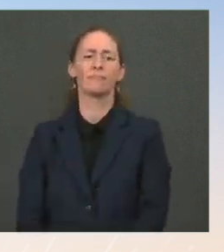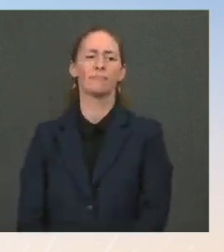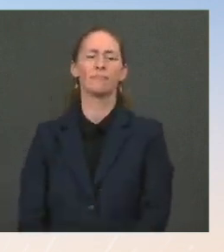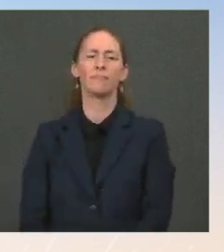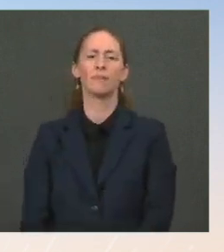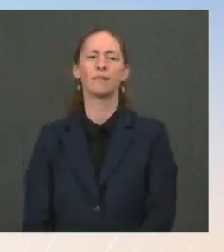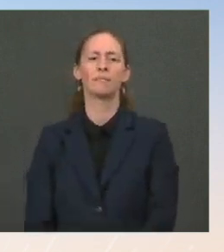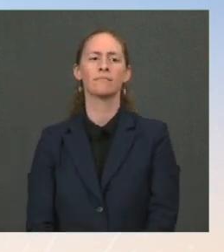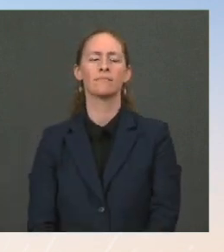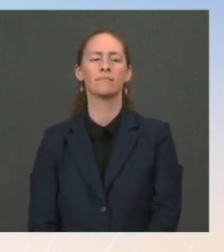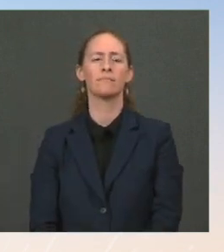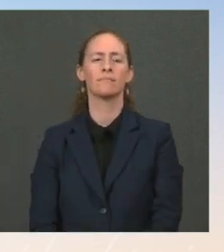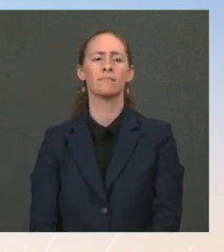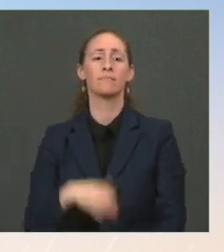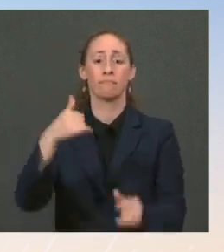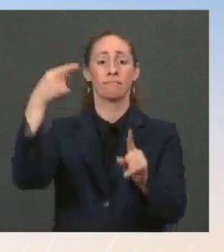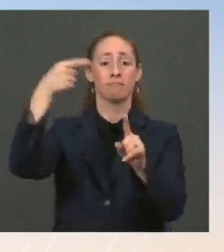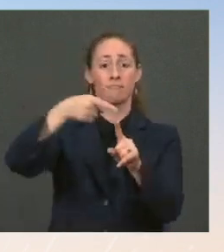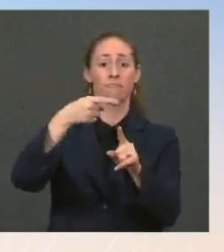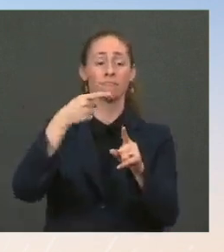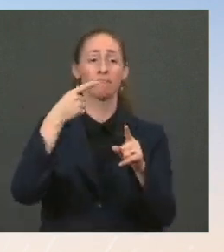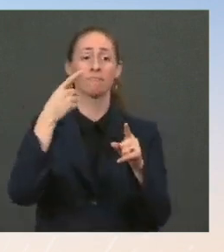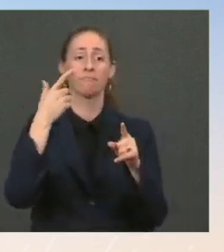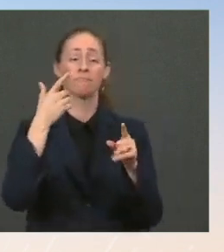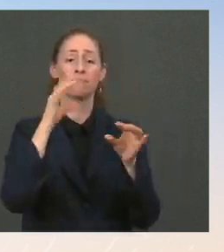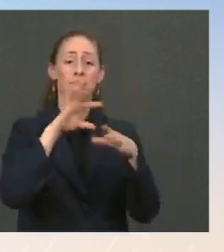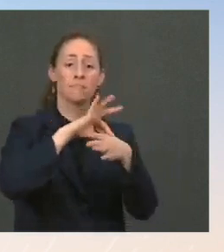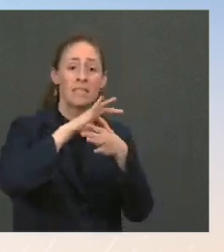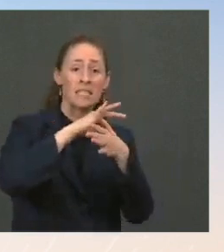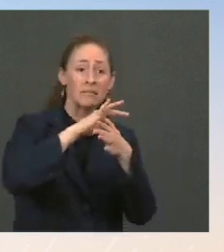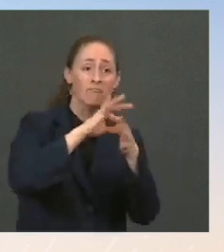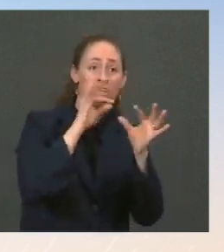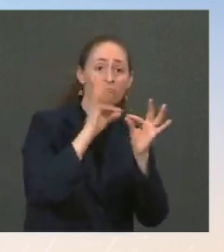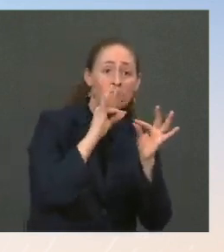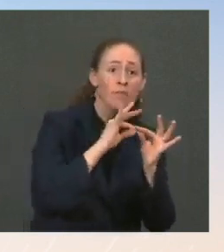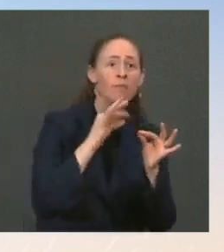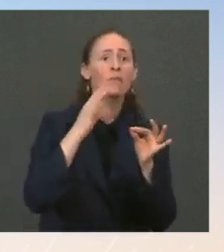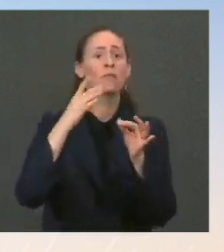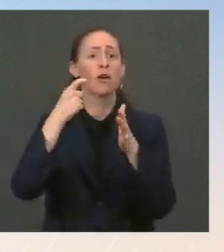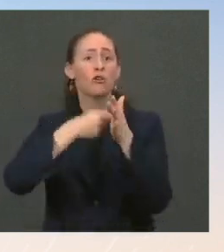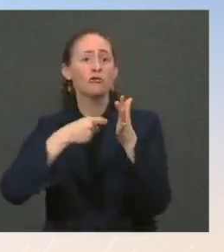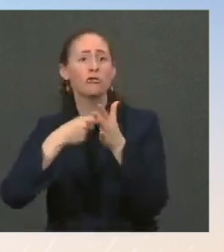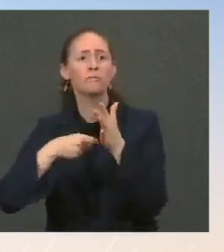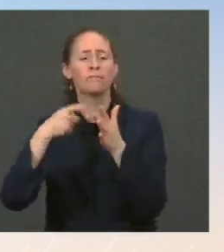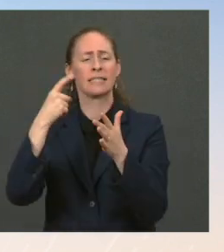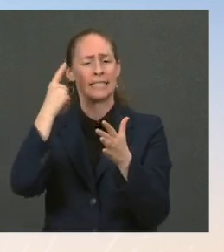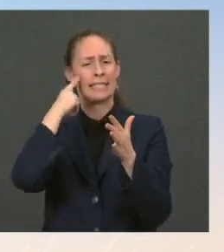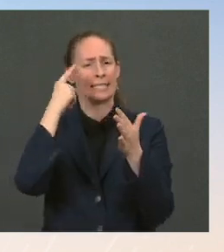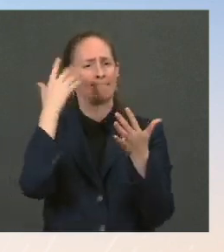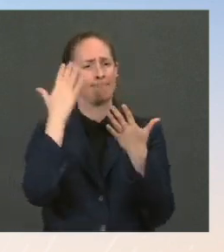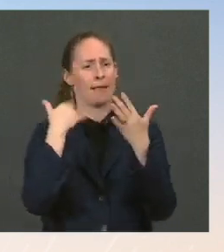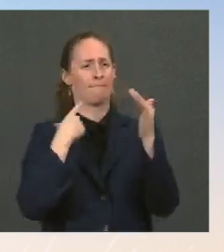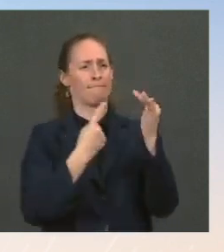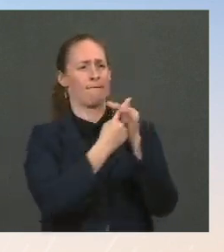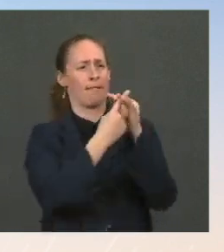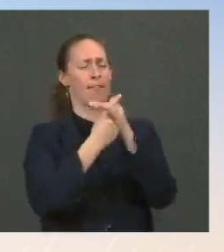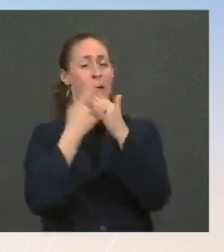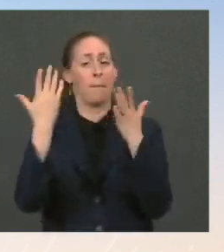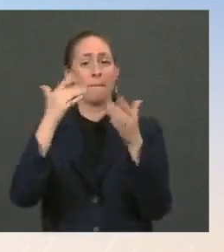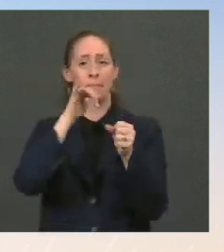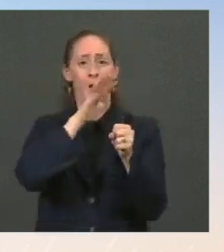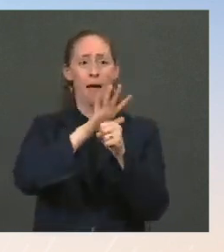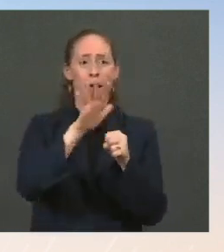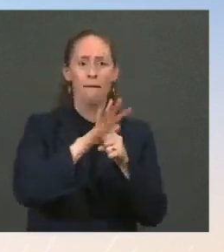the cost of meat and the cost of goods, we think there's a range of issues here. You referenced the supply chain. Another issue is